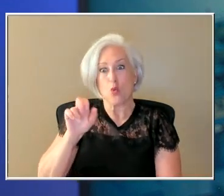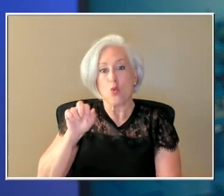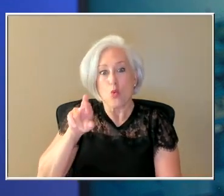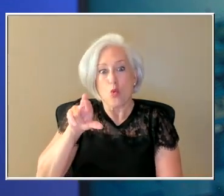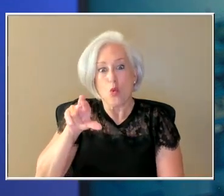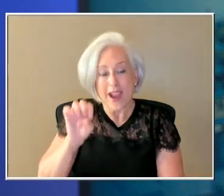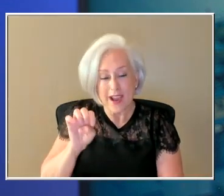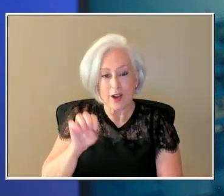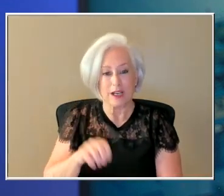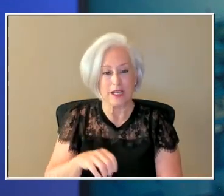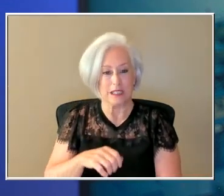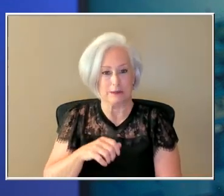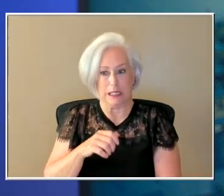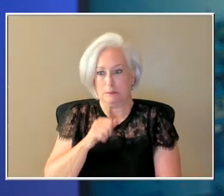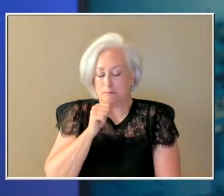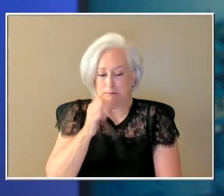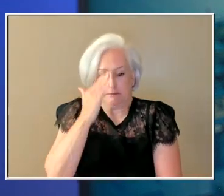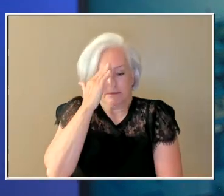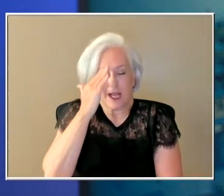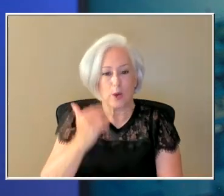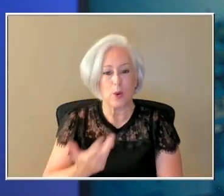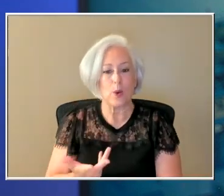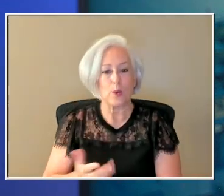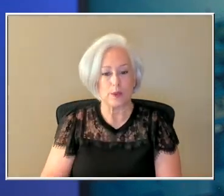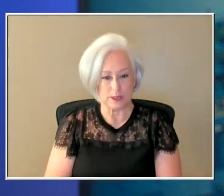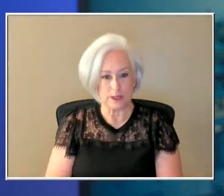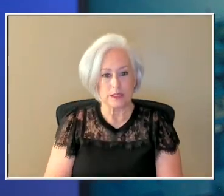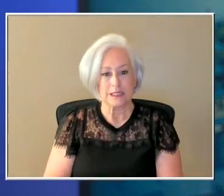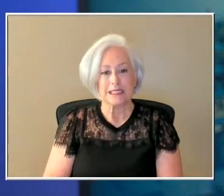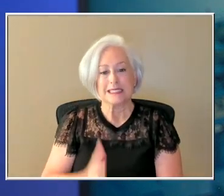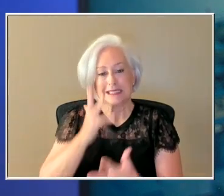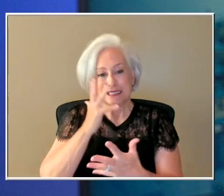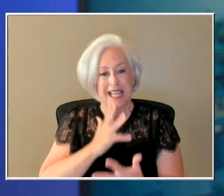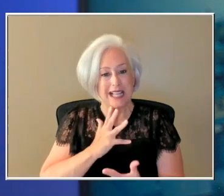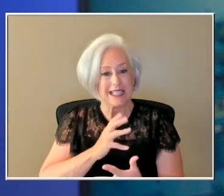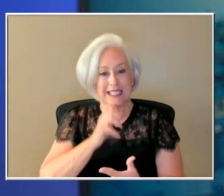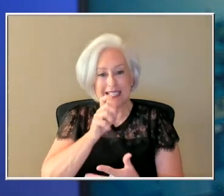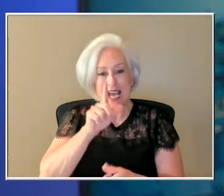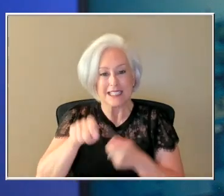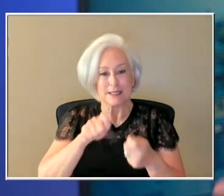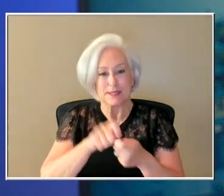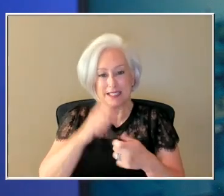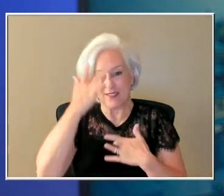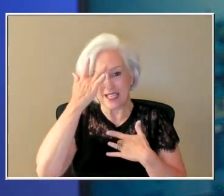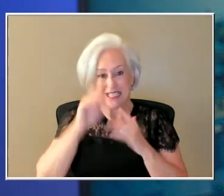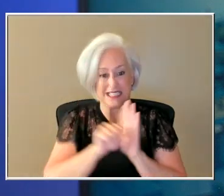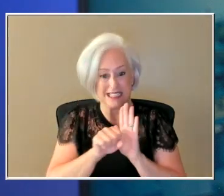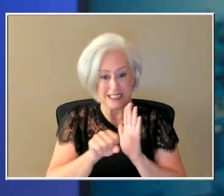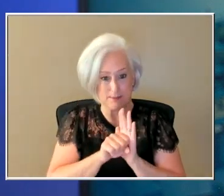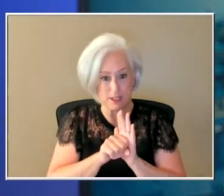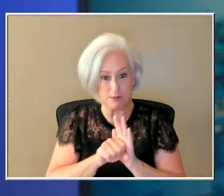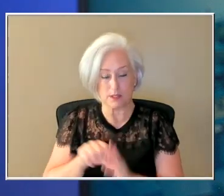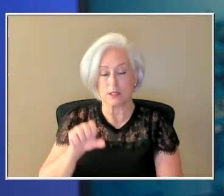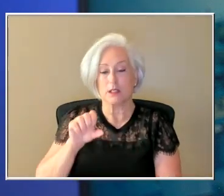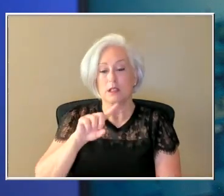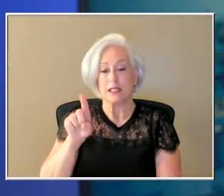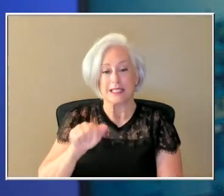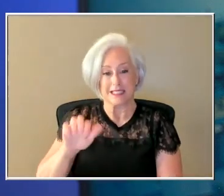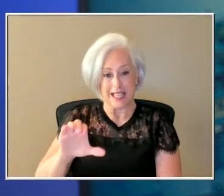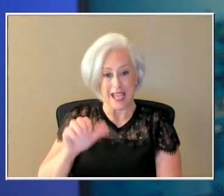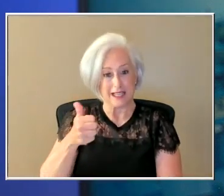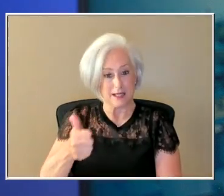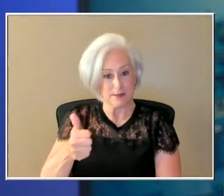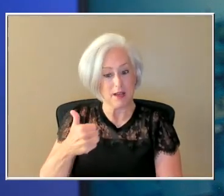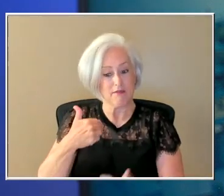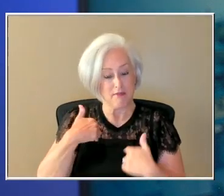known. Unfortunately, they don't have specific symptoms. So although Zac had pain, that pain